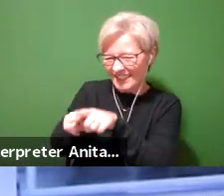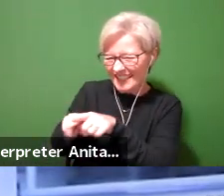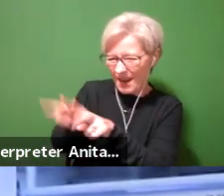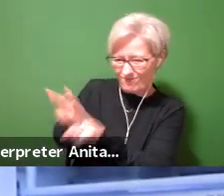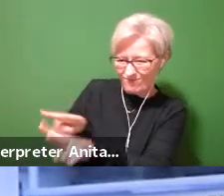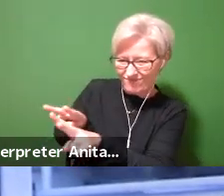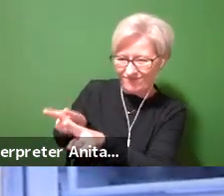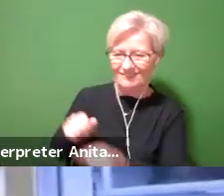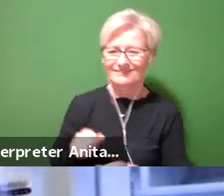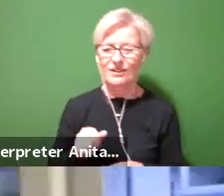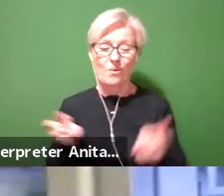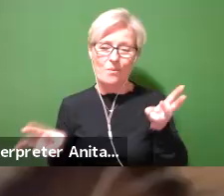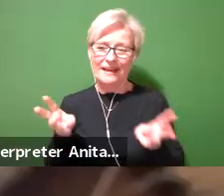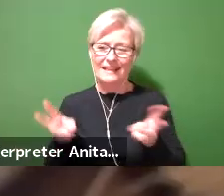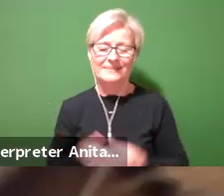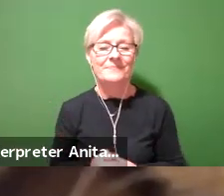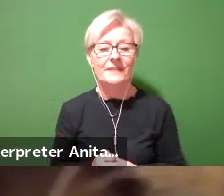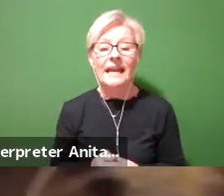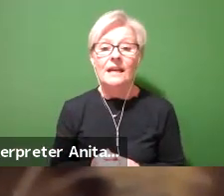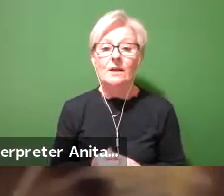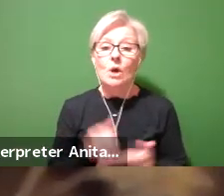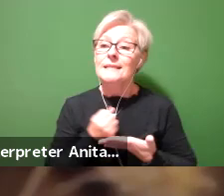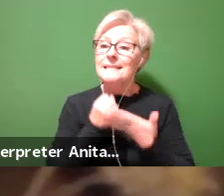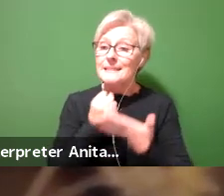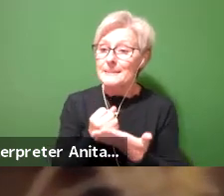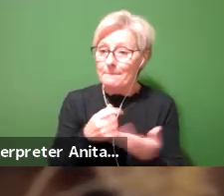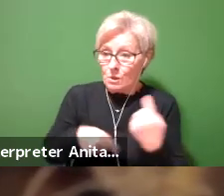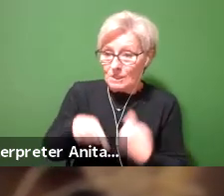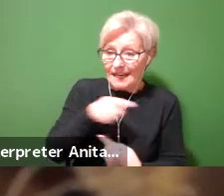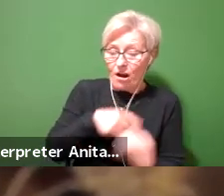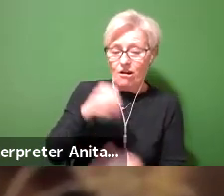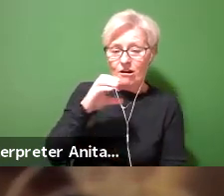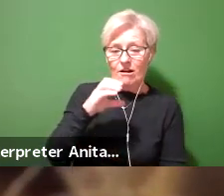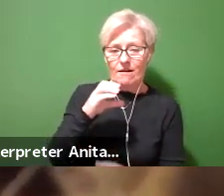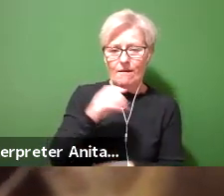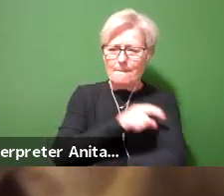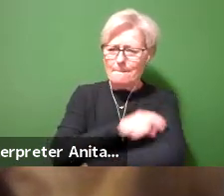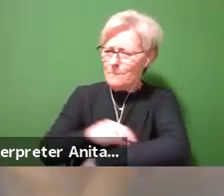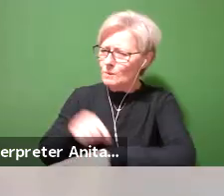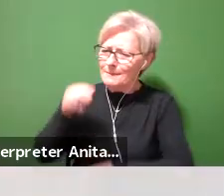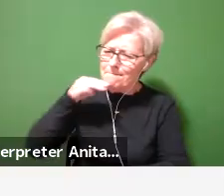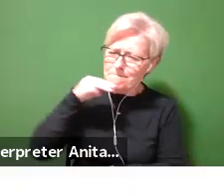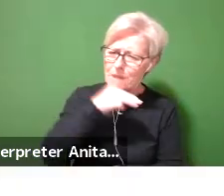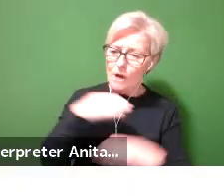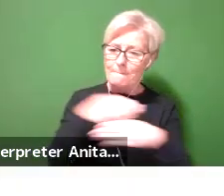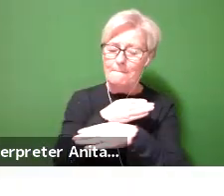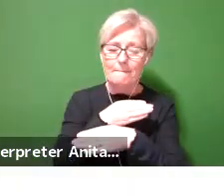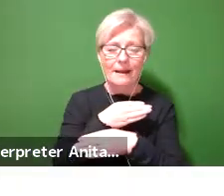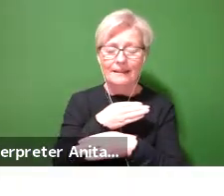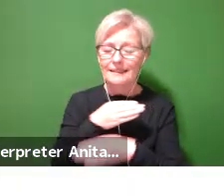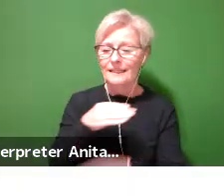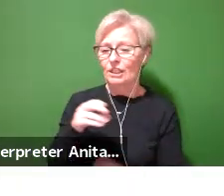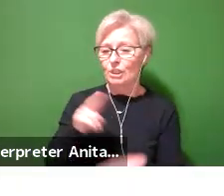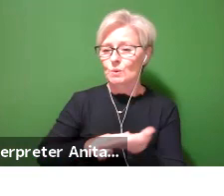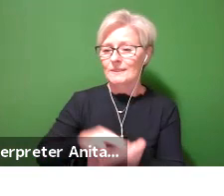3 servings of low-fat dairy a day will get us the calcium and vitamin D that we